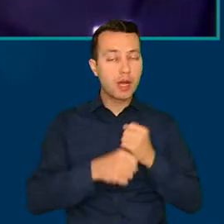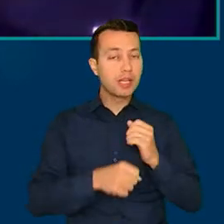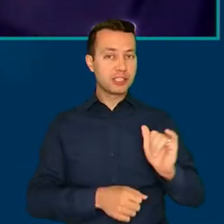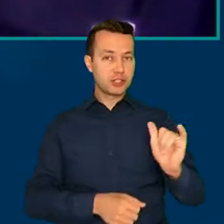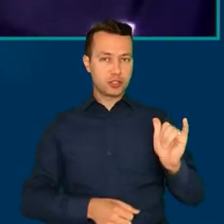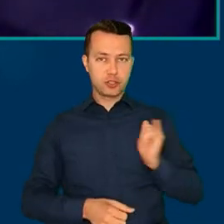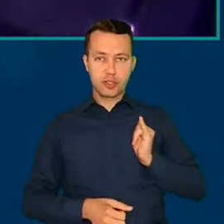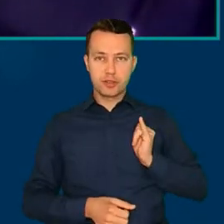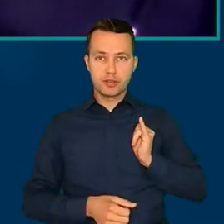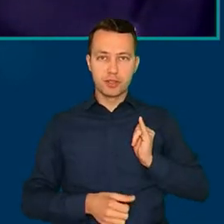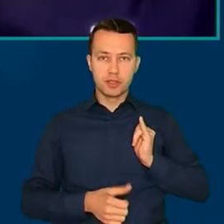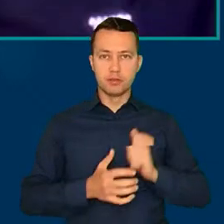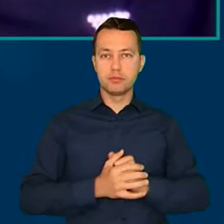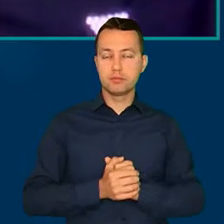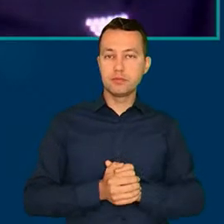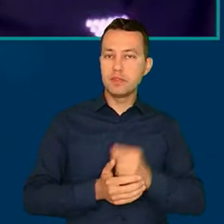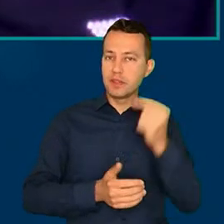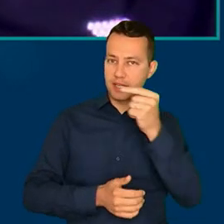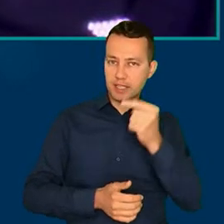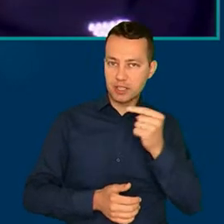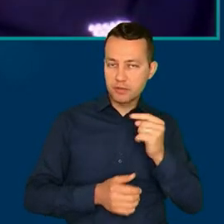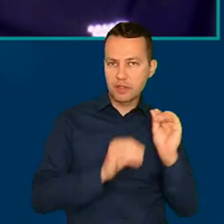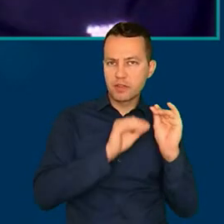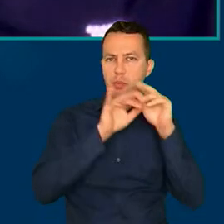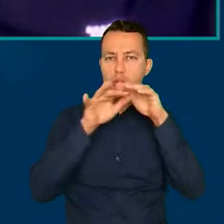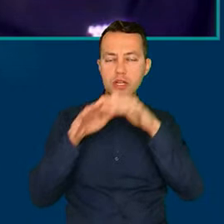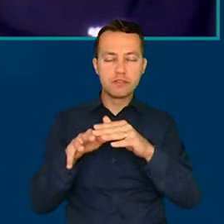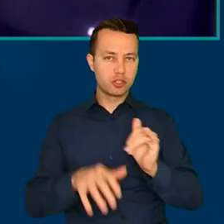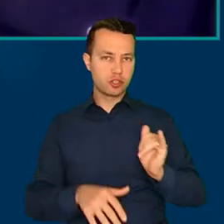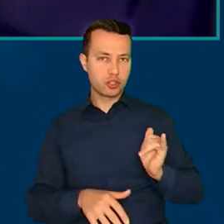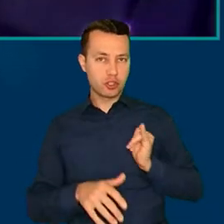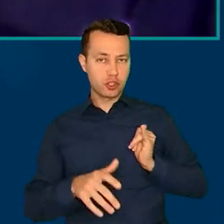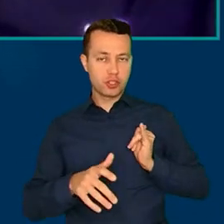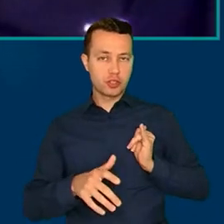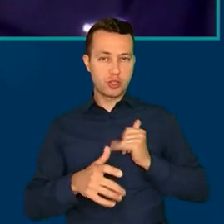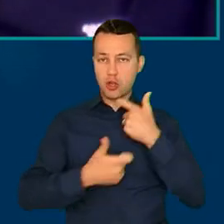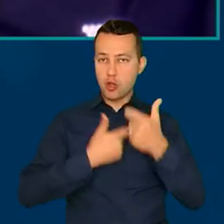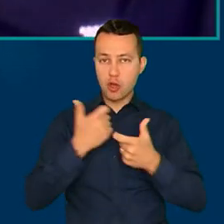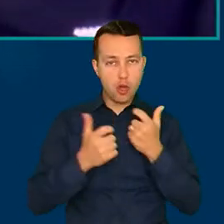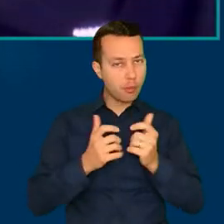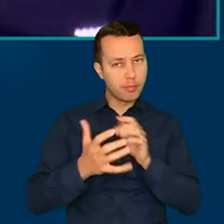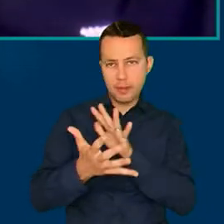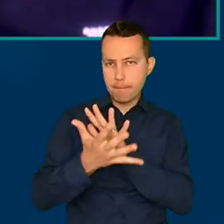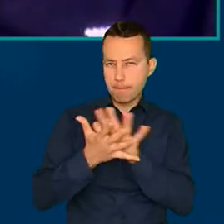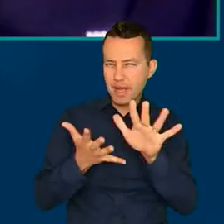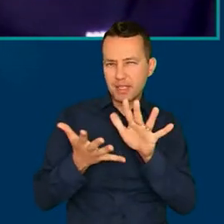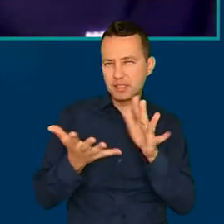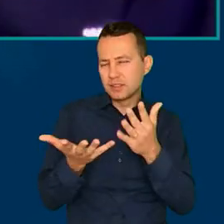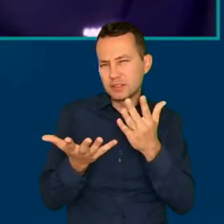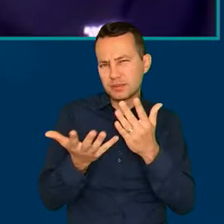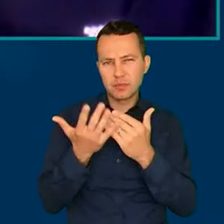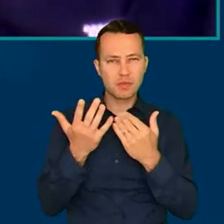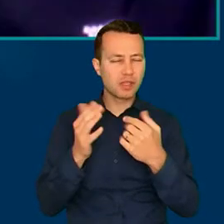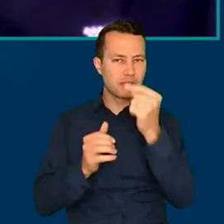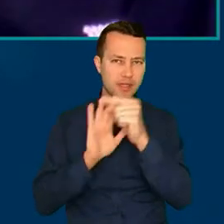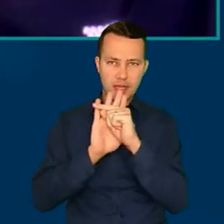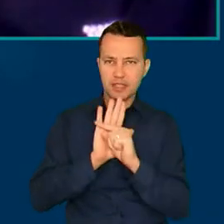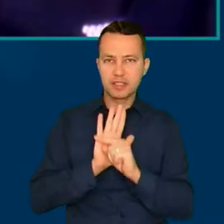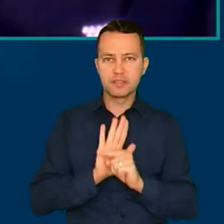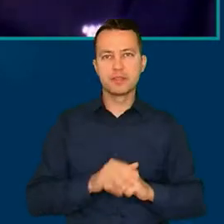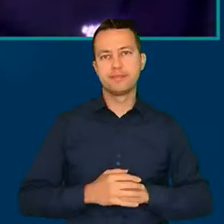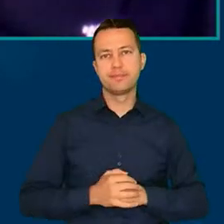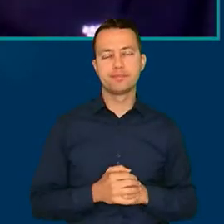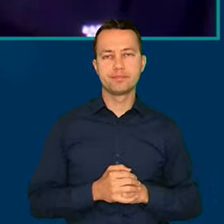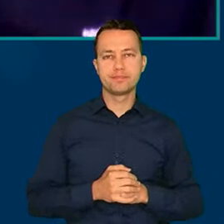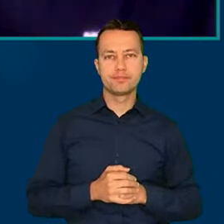the enterprise's obligation to prevent this kind of risks in their